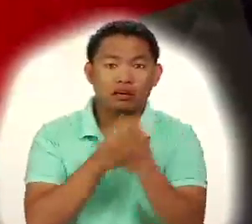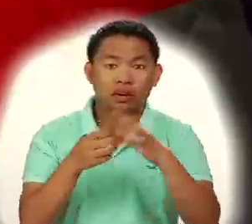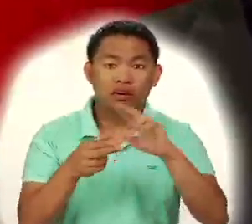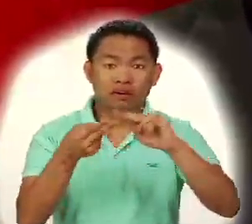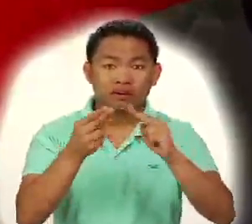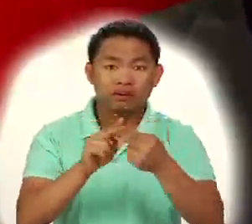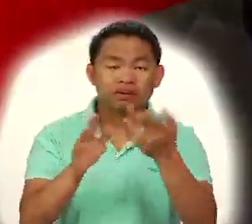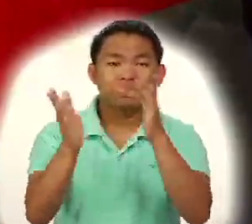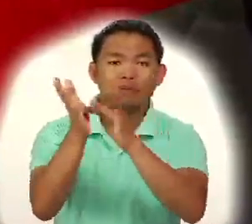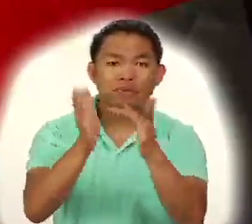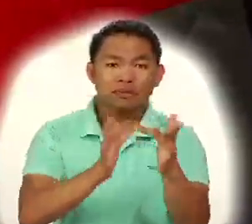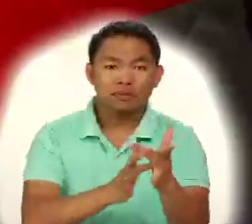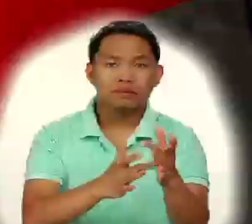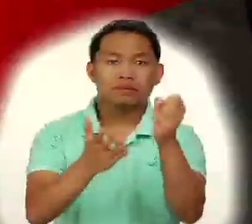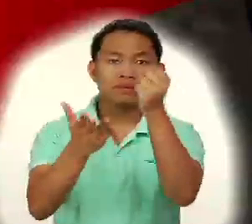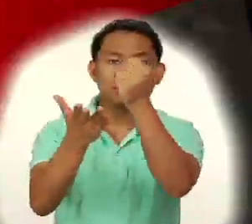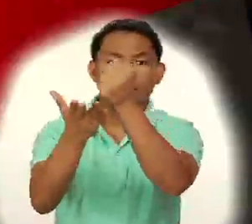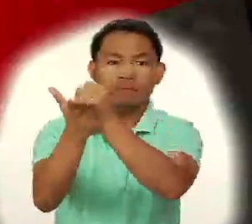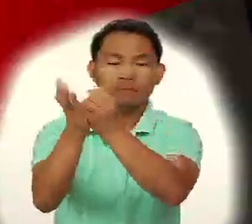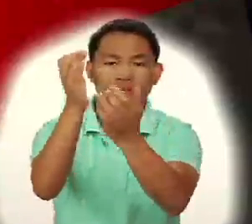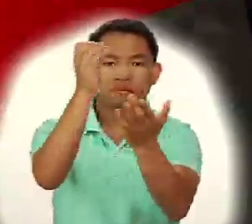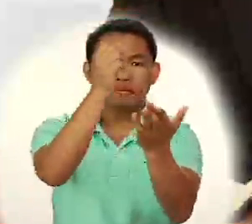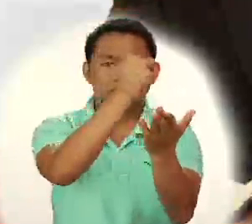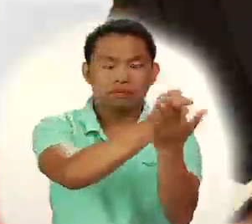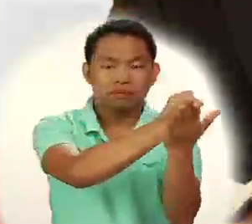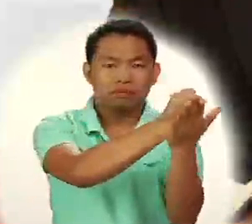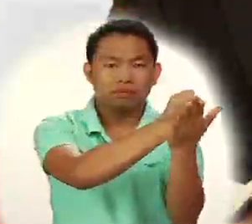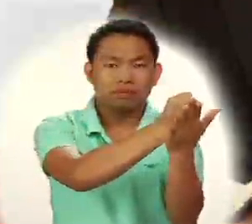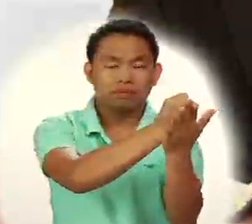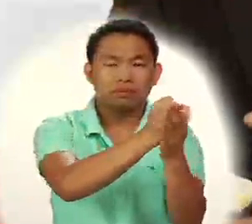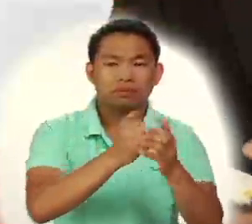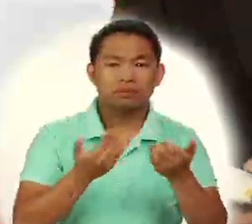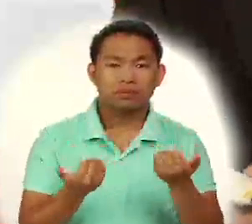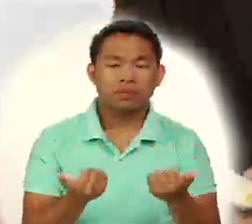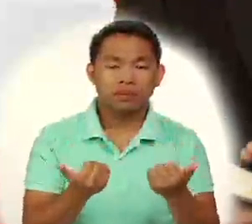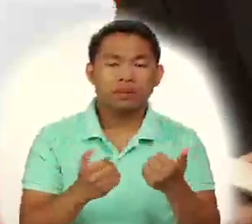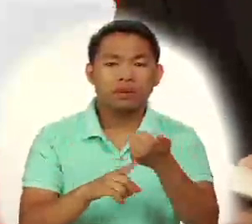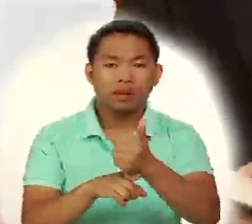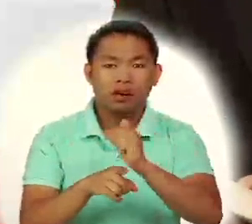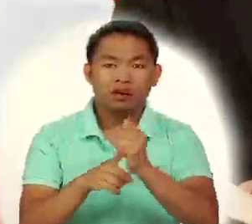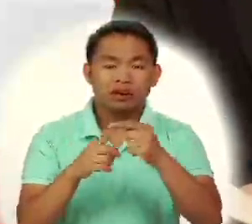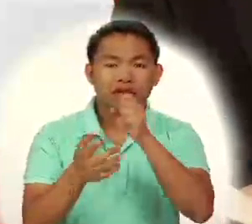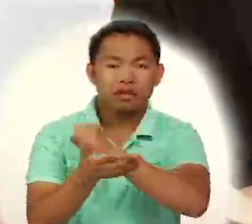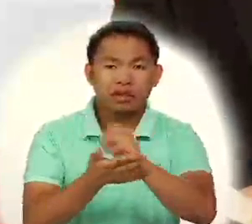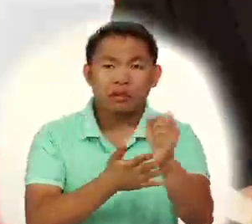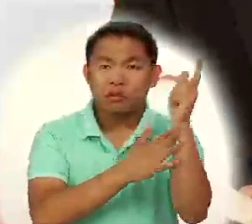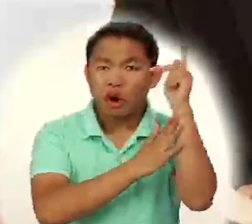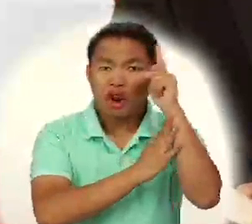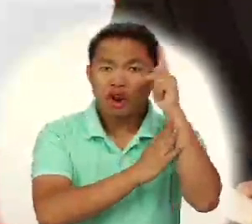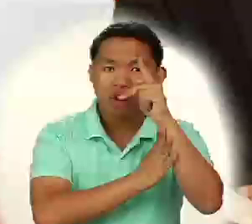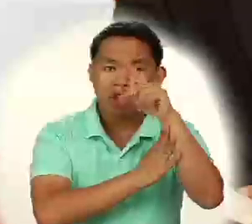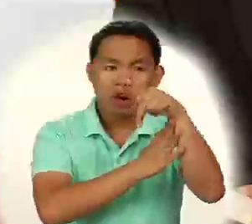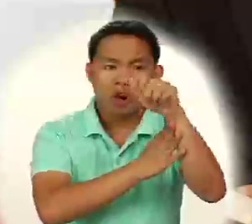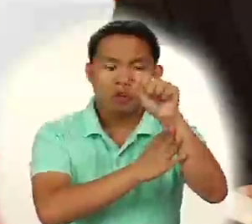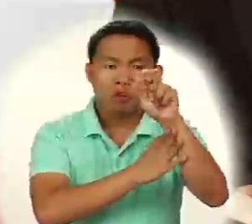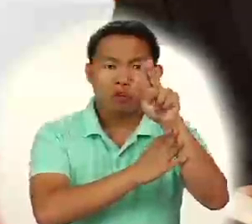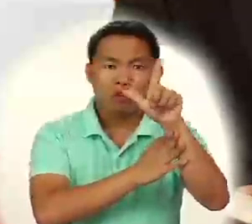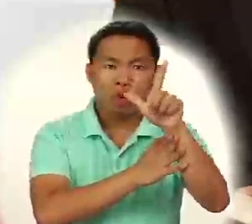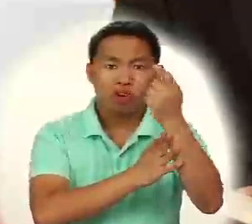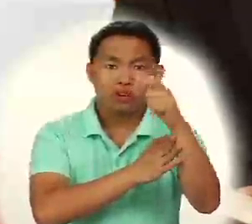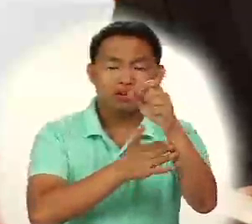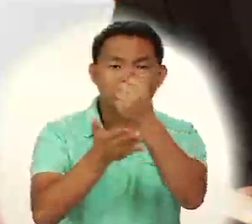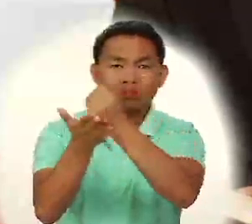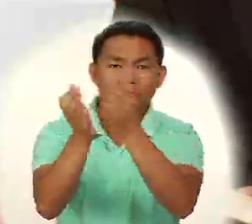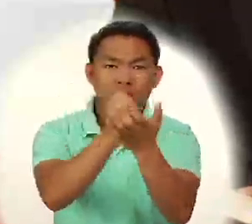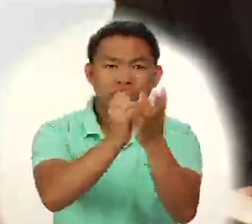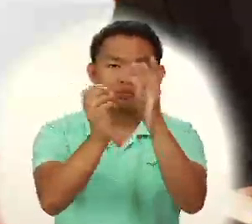neighbor. Jesus crucified. Now, according to St. Paul, the